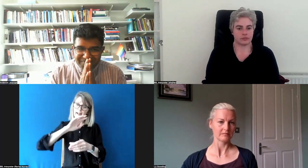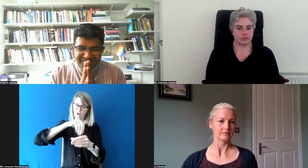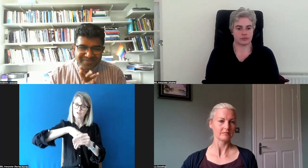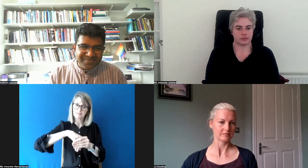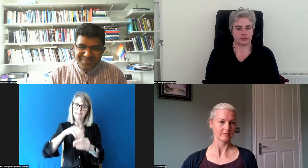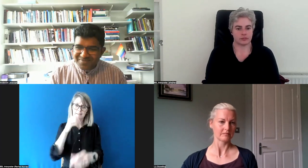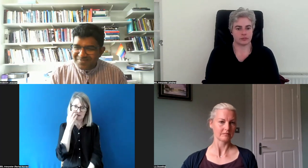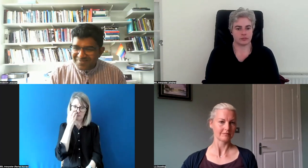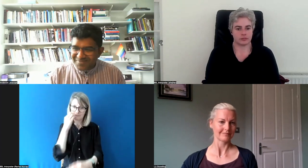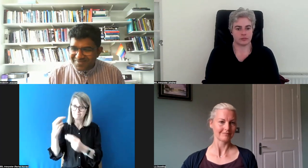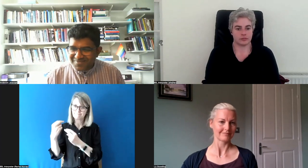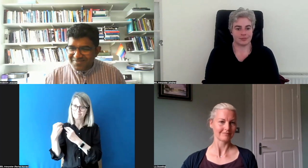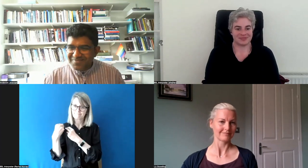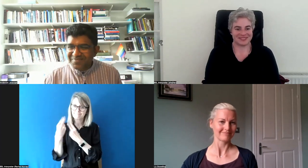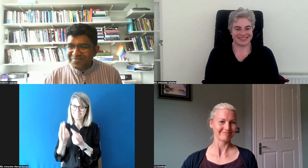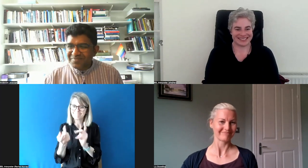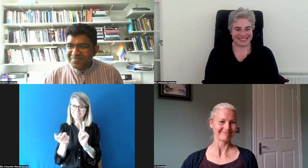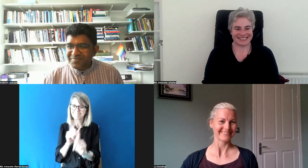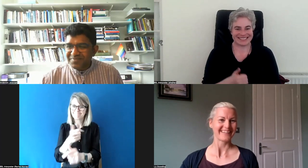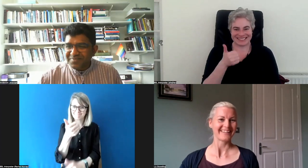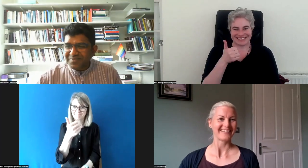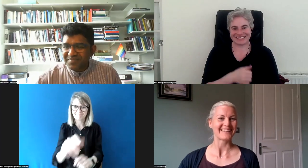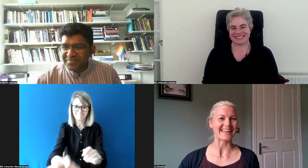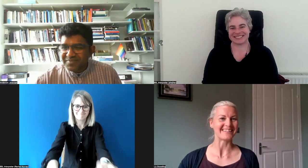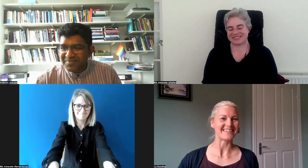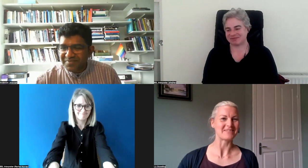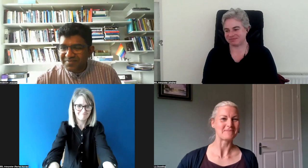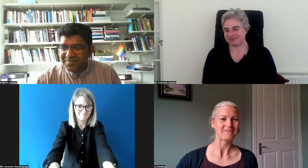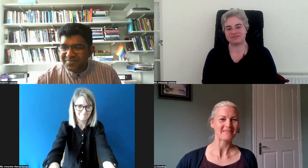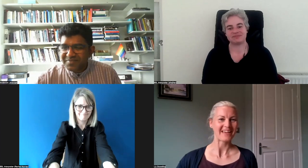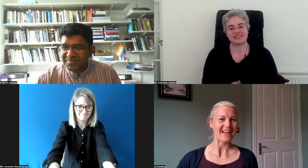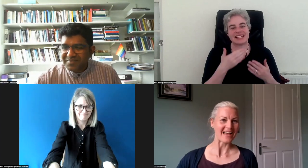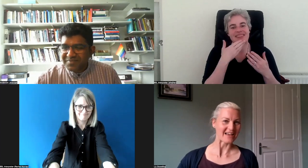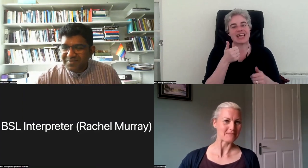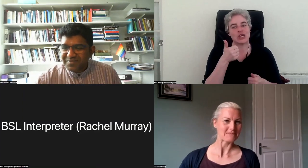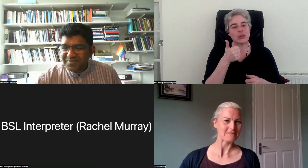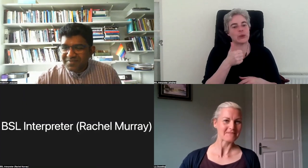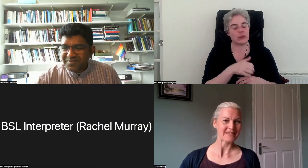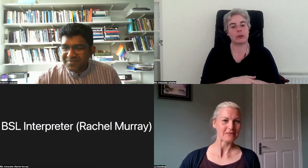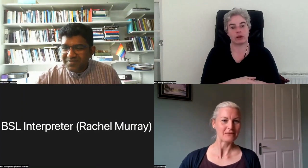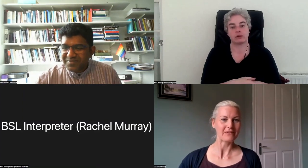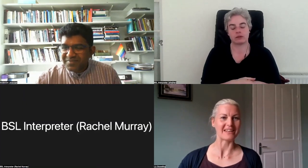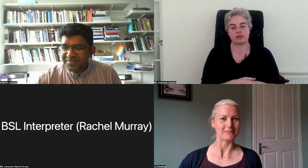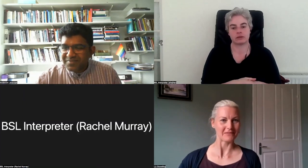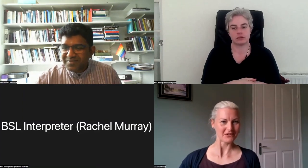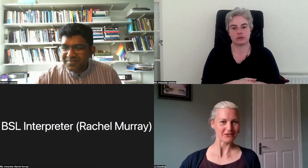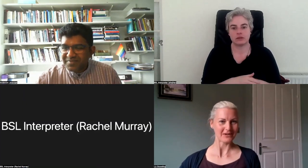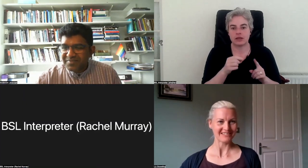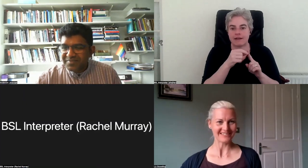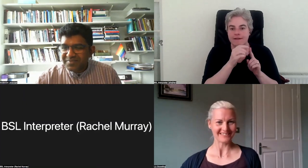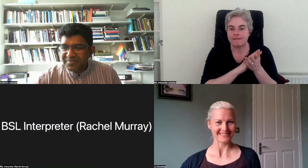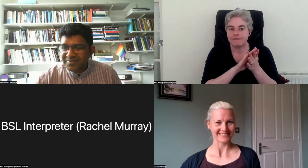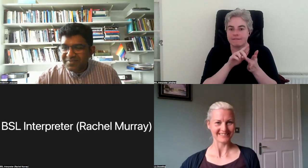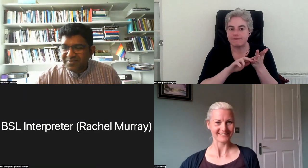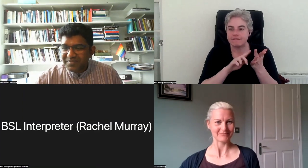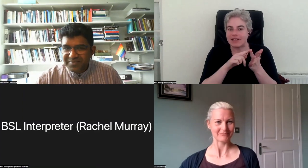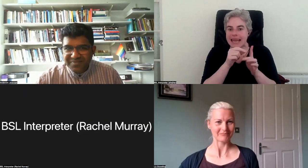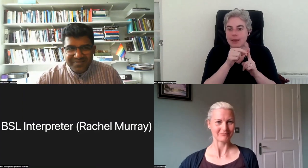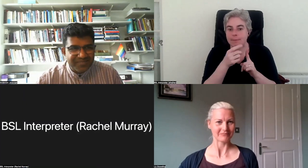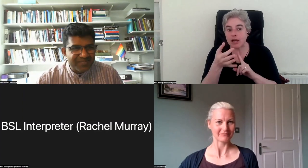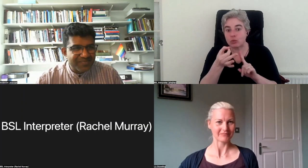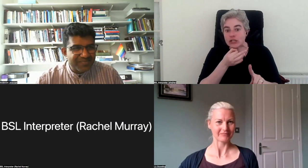Thank you. Philip, you got a question?